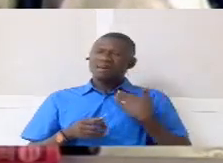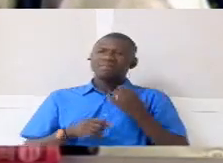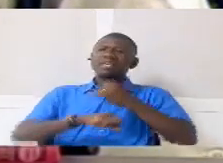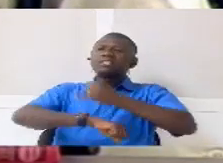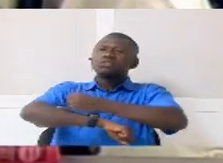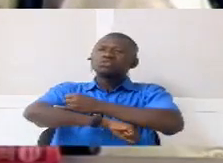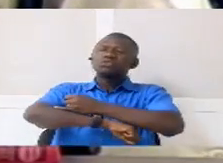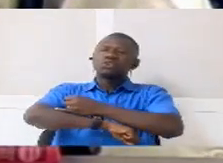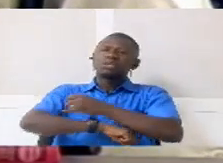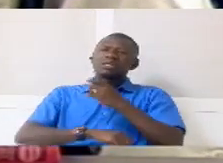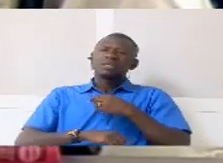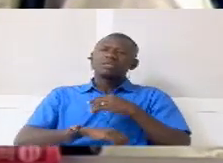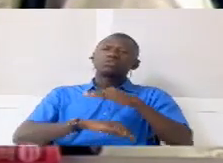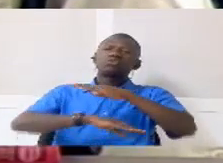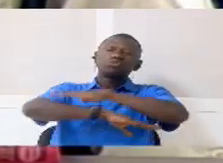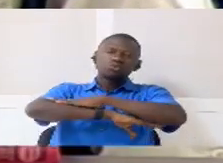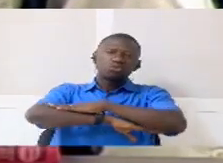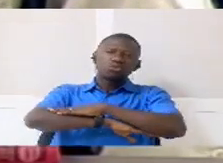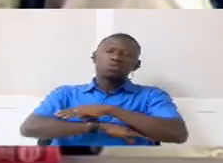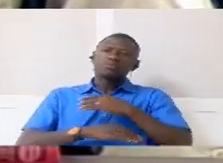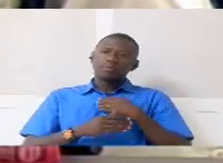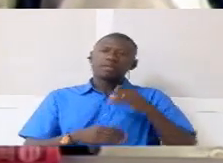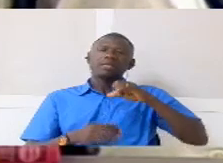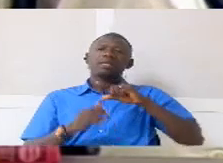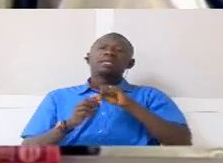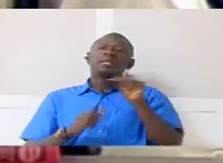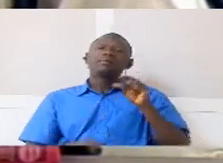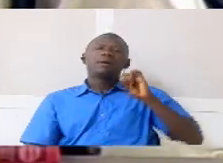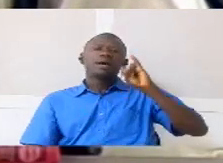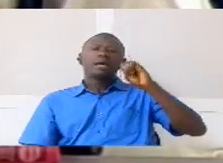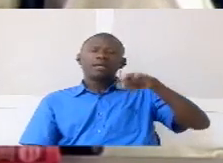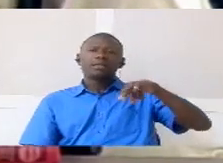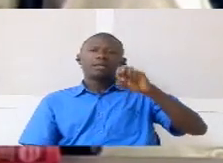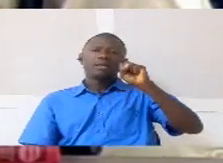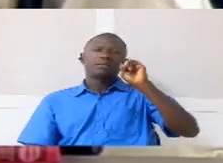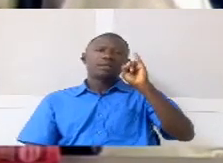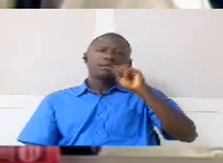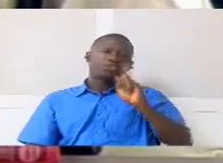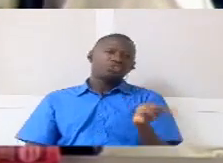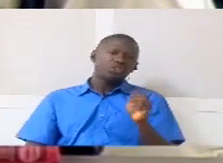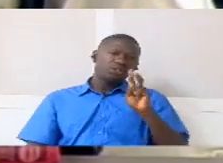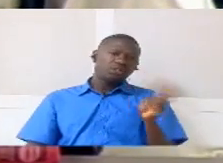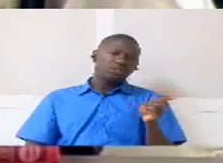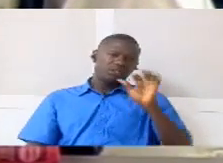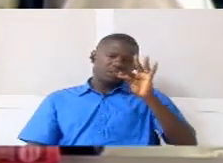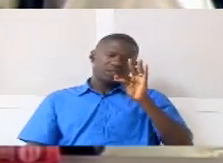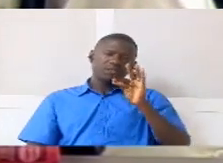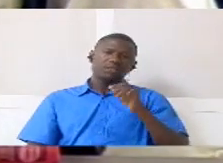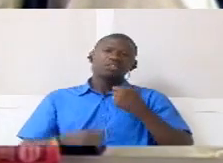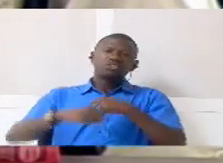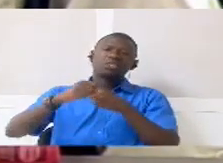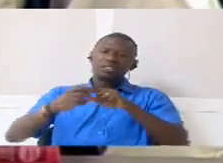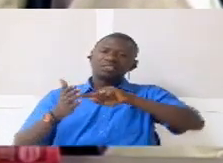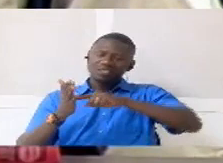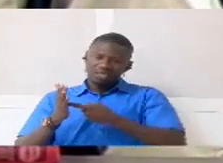called Insight Training Center. Sinajama ekana former director ika approach. On many occasions, they approached my